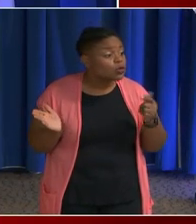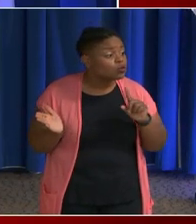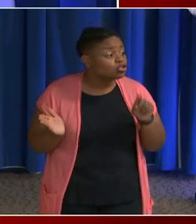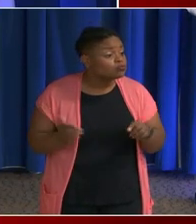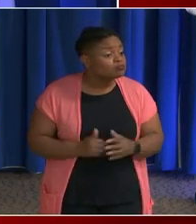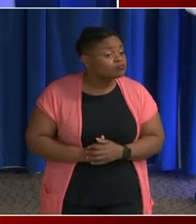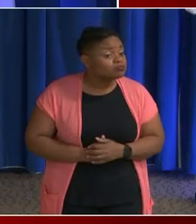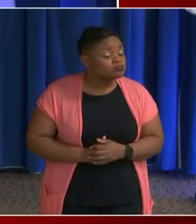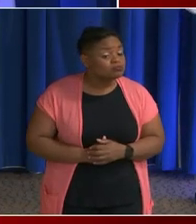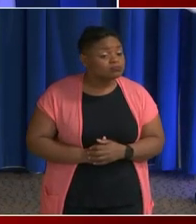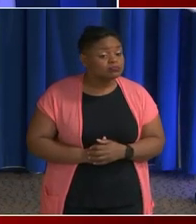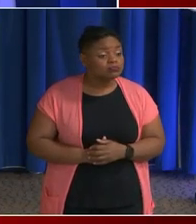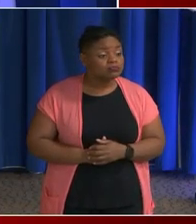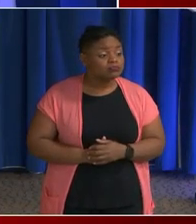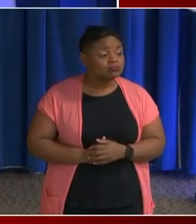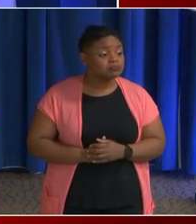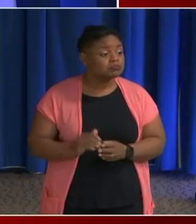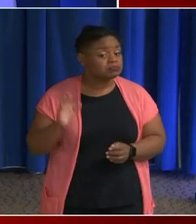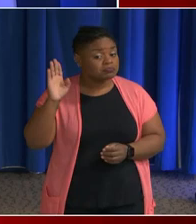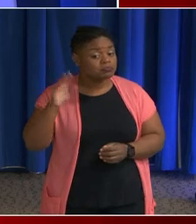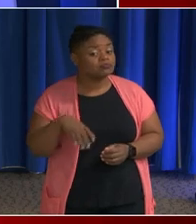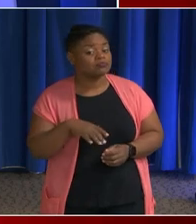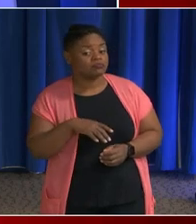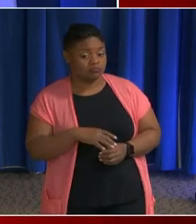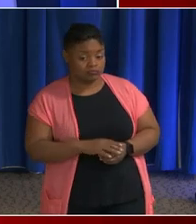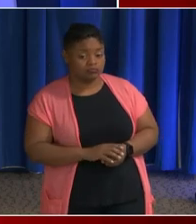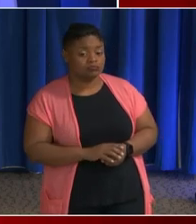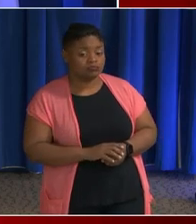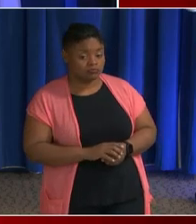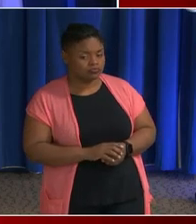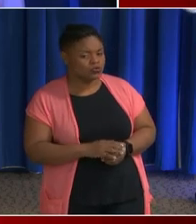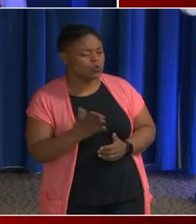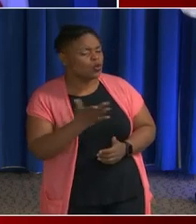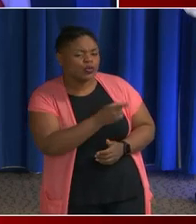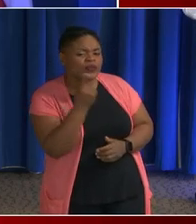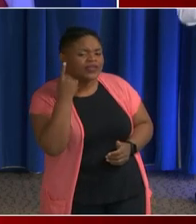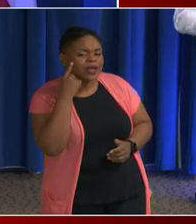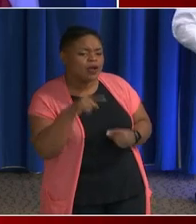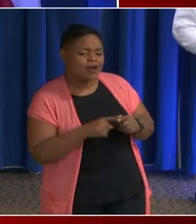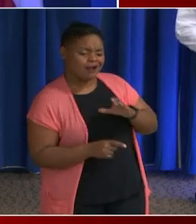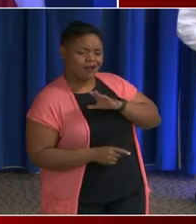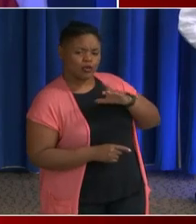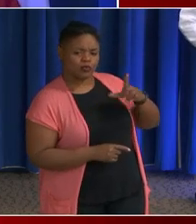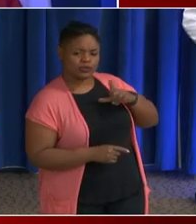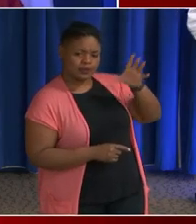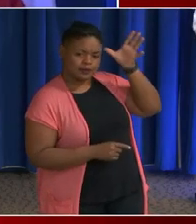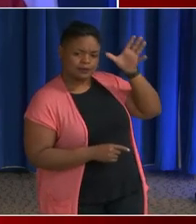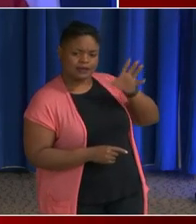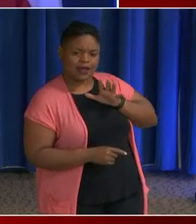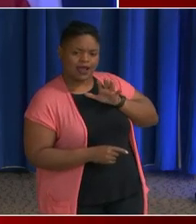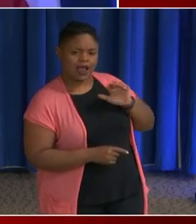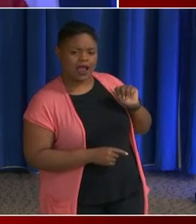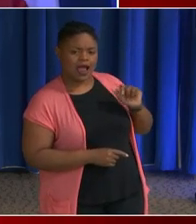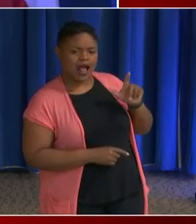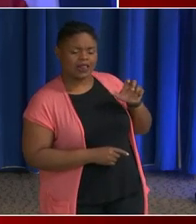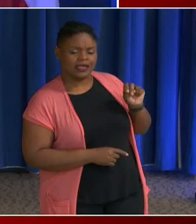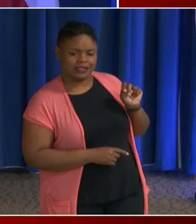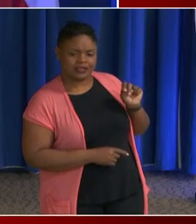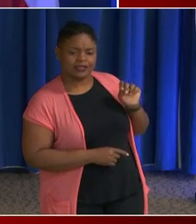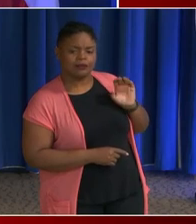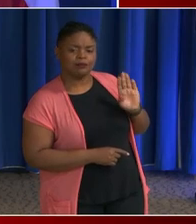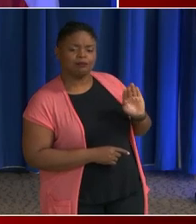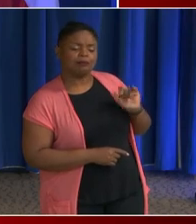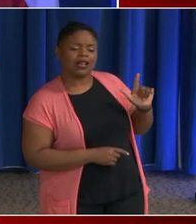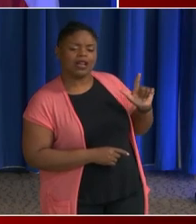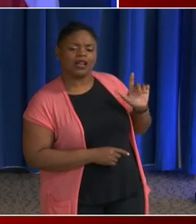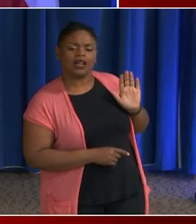questions? Yes. What are your thoughts on the Councilmember Allen's bill for the police reform? We will be